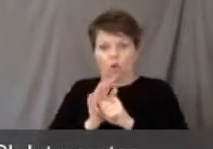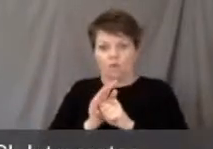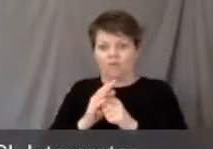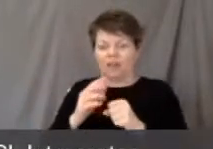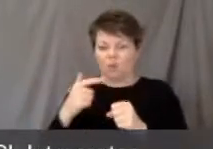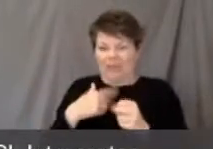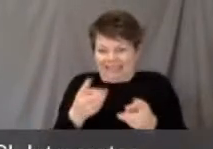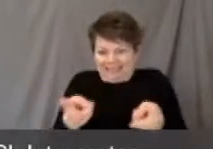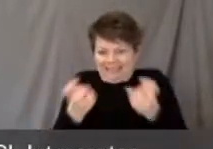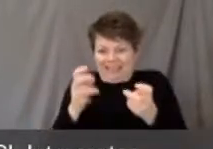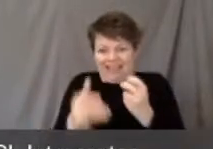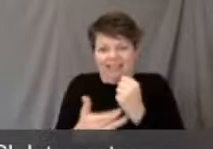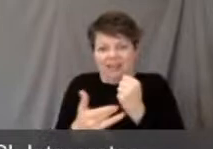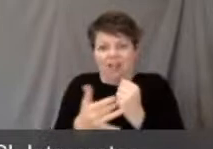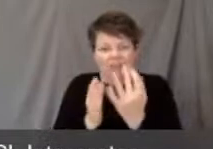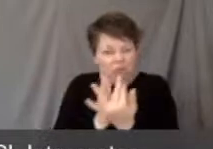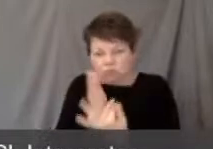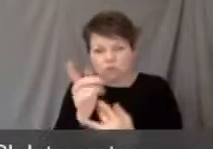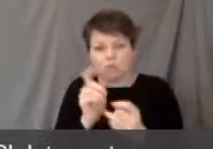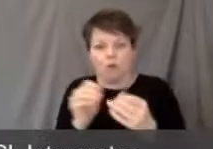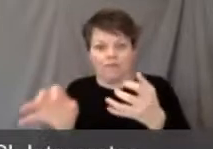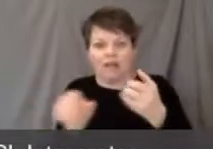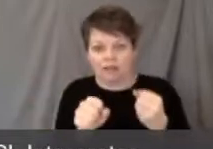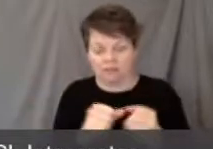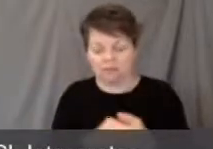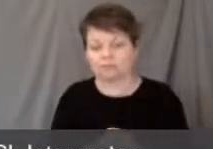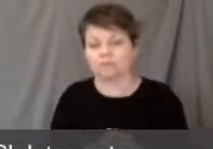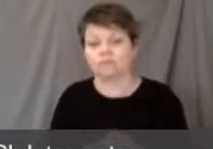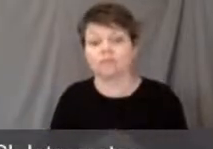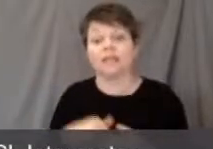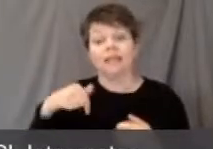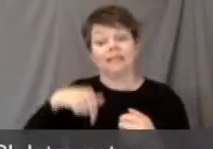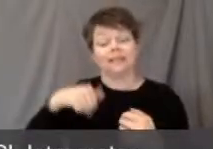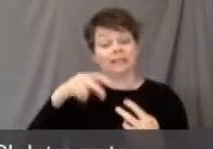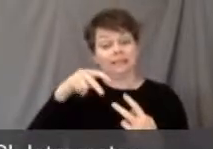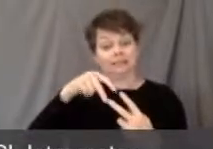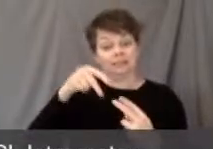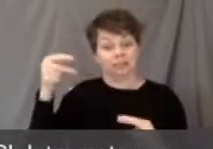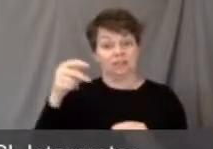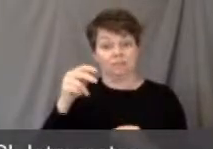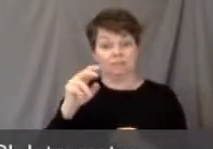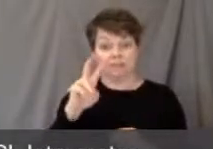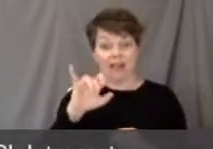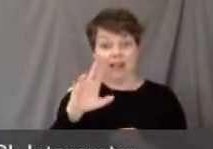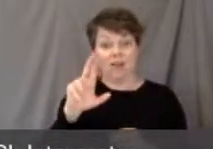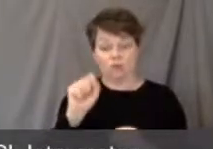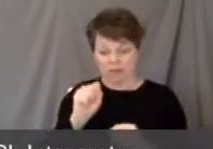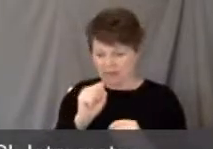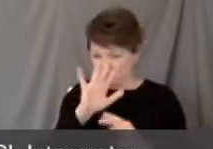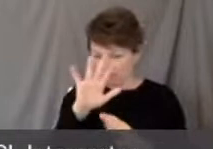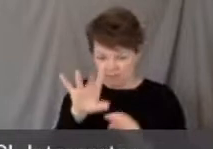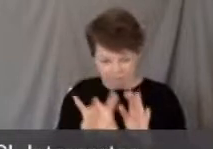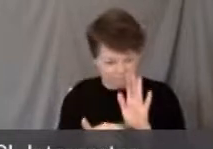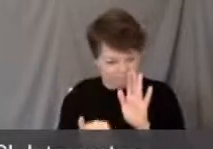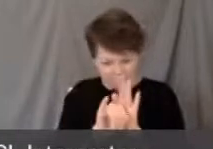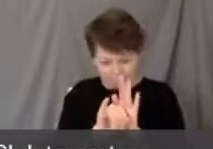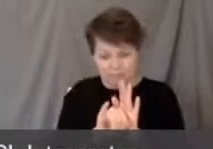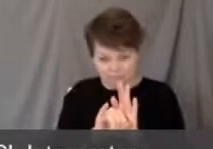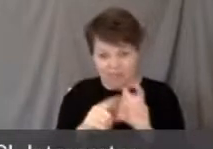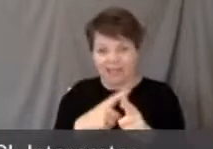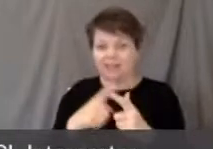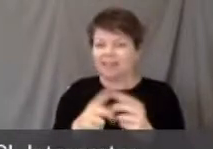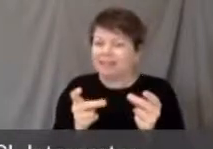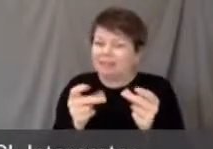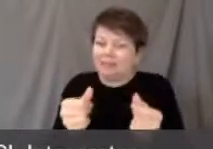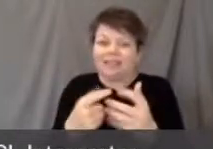They isolated this particular virus, the COVID-19 virus, and then we're able to start going right into the